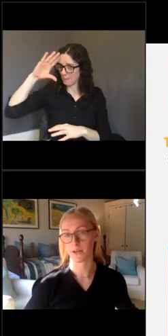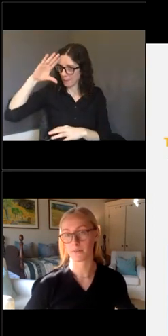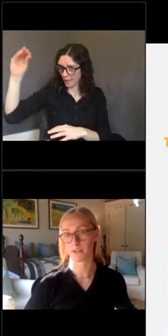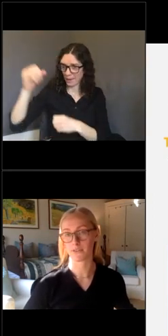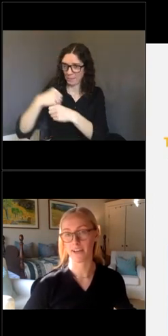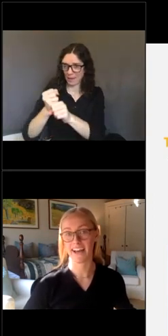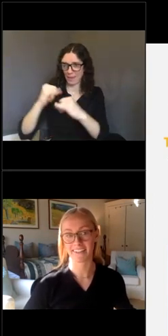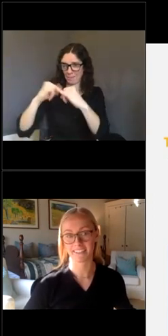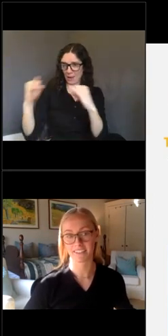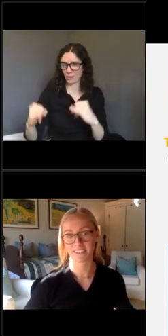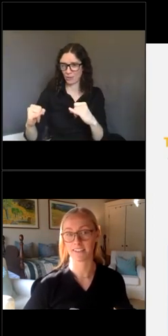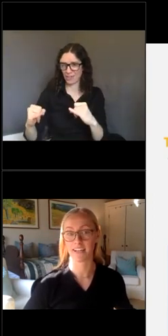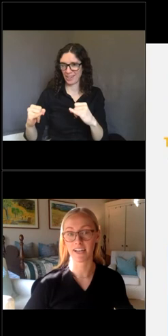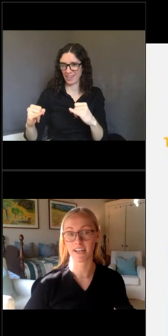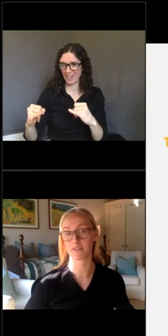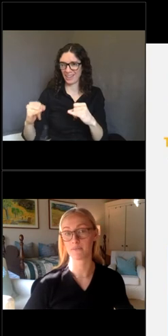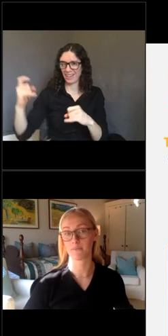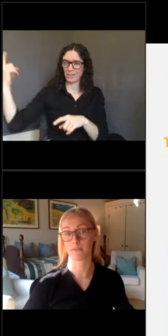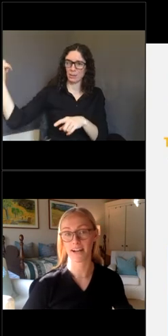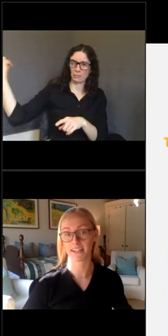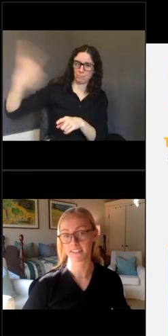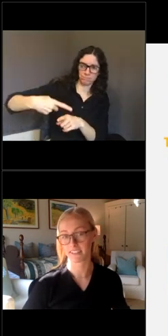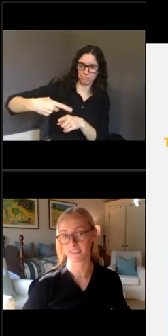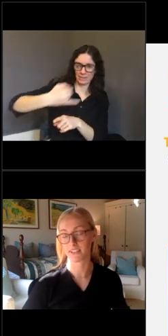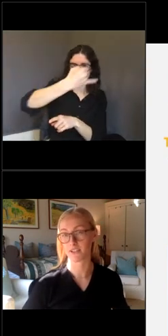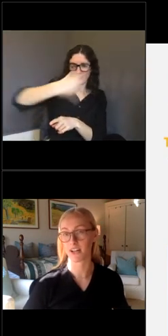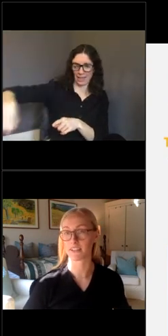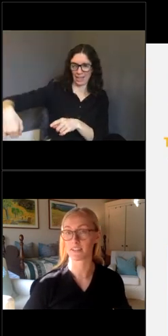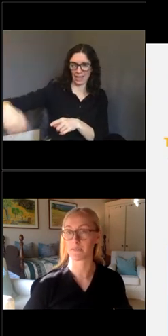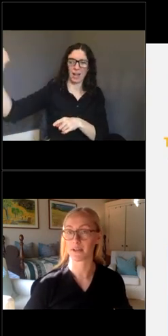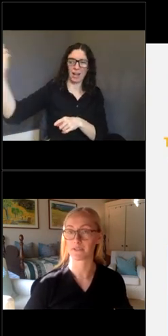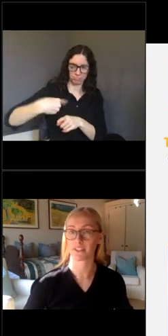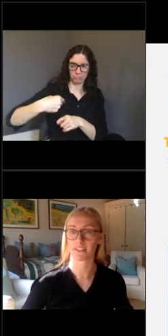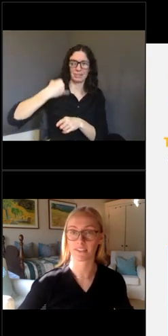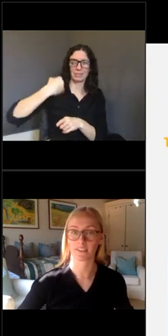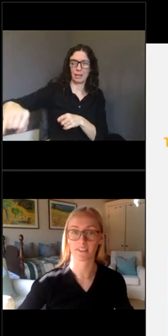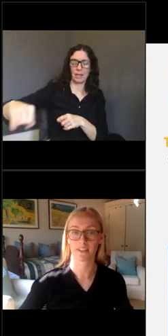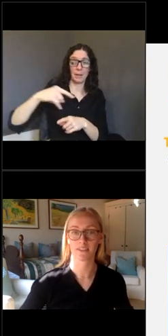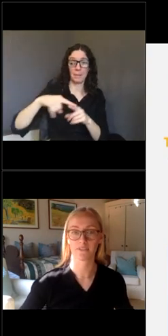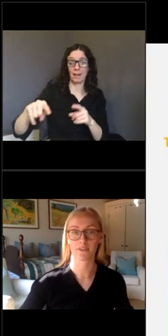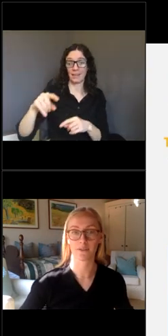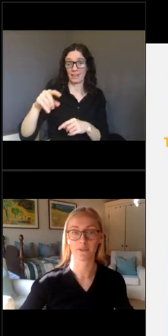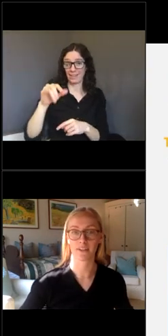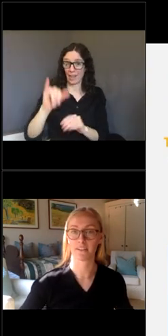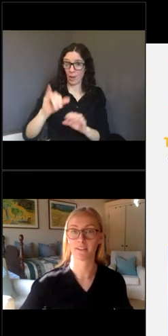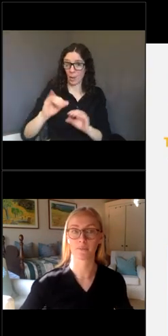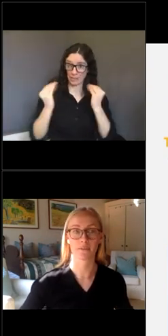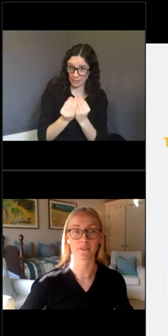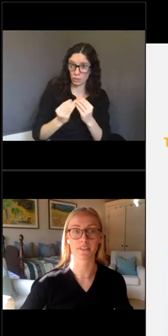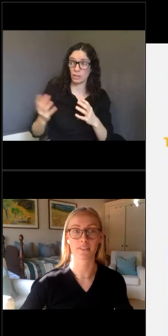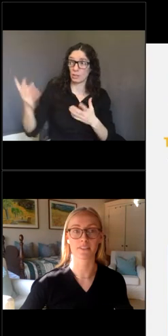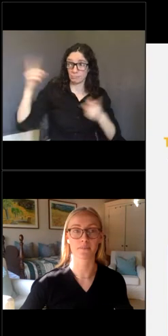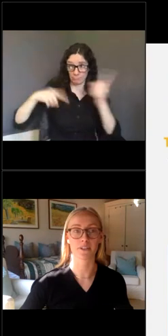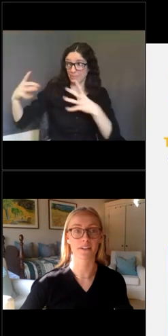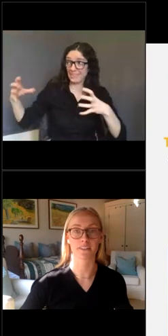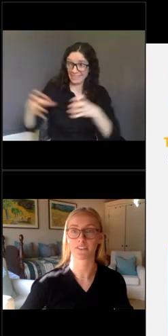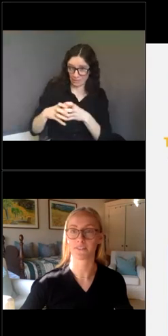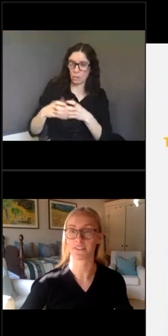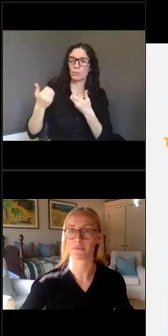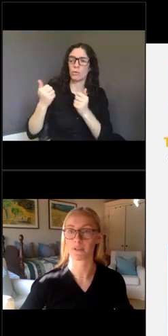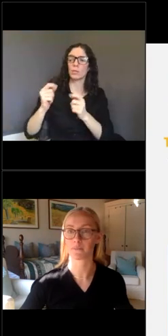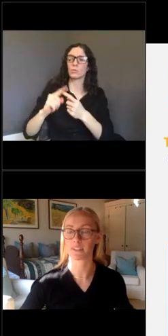regional cooperative, acts to align practices across these boundaries for marine purposes,